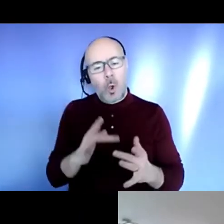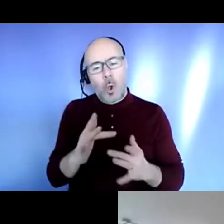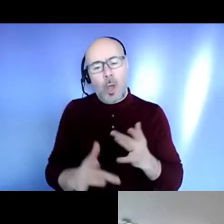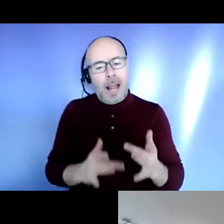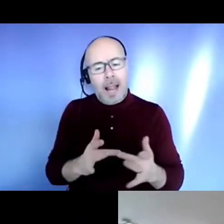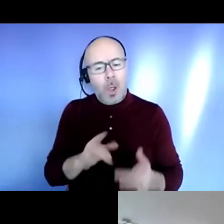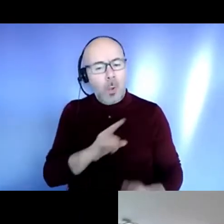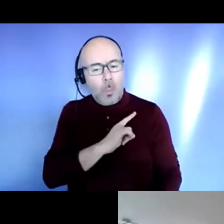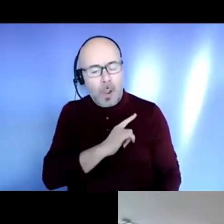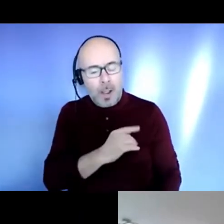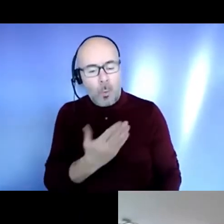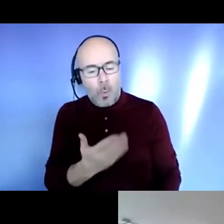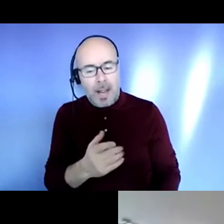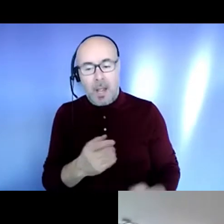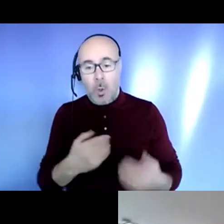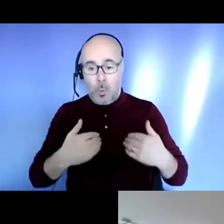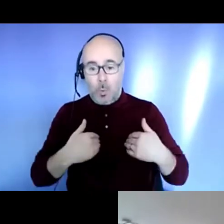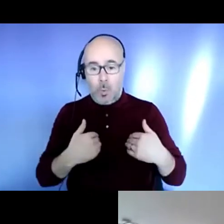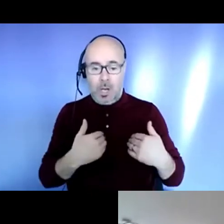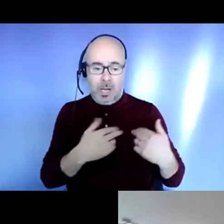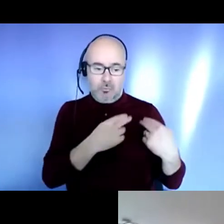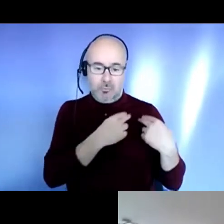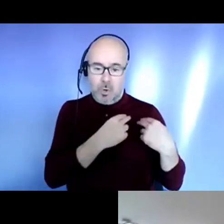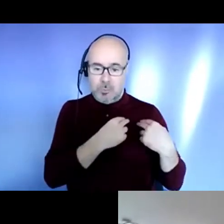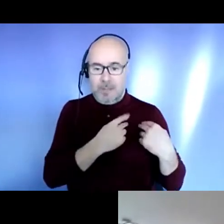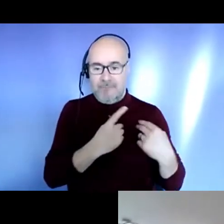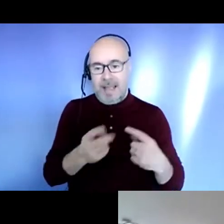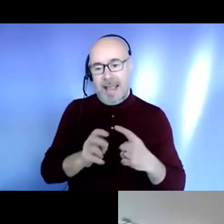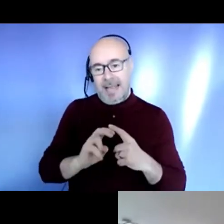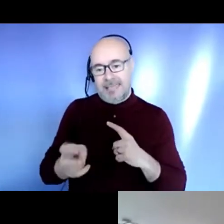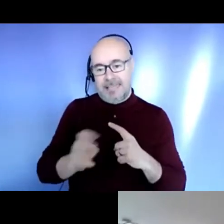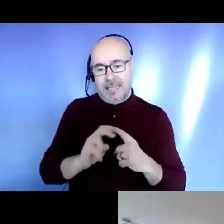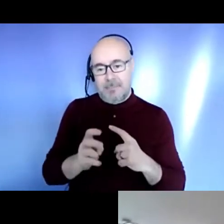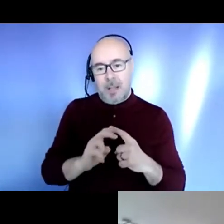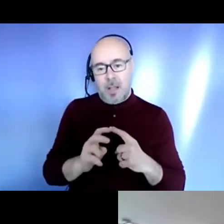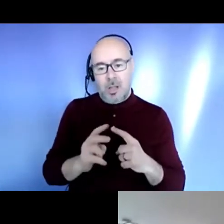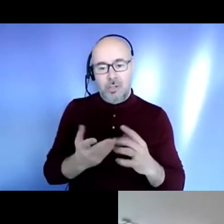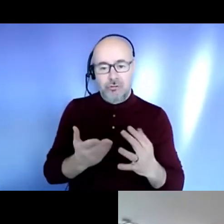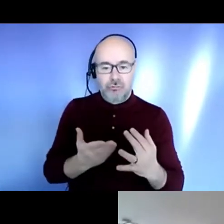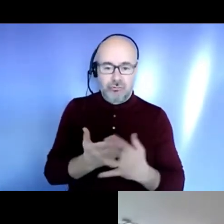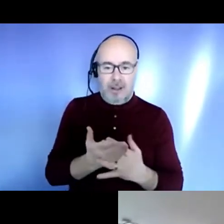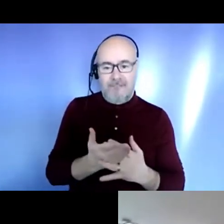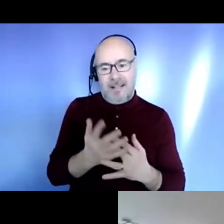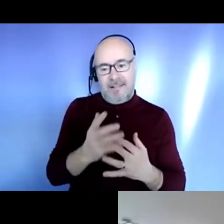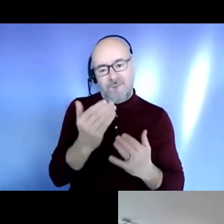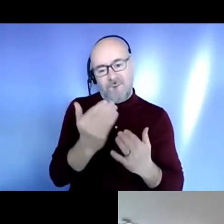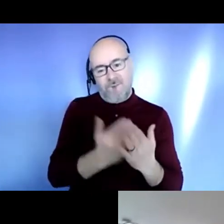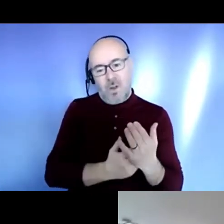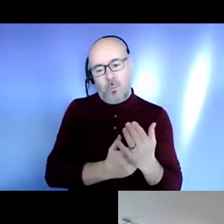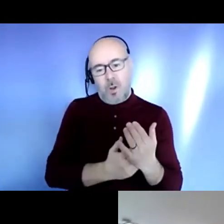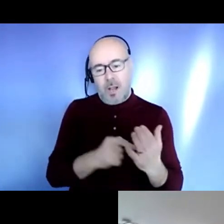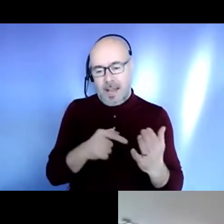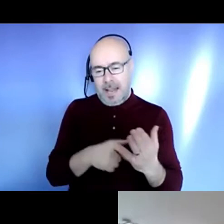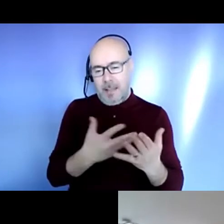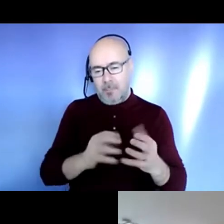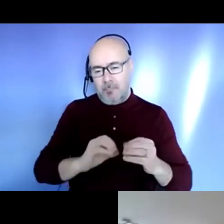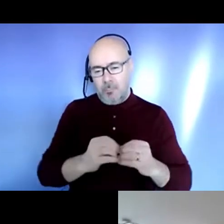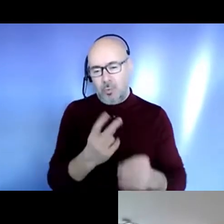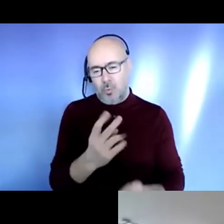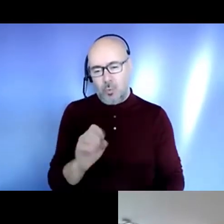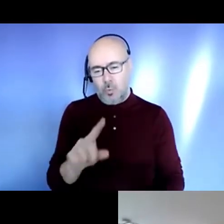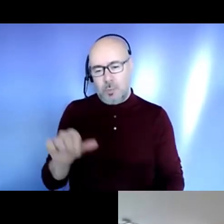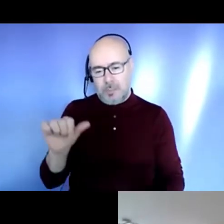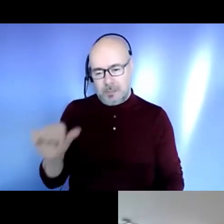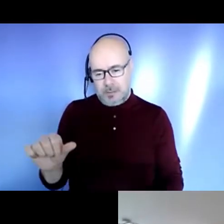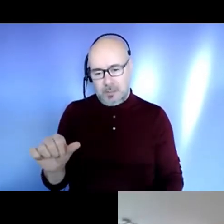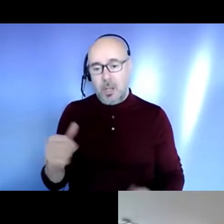the Accessible Travel Framework, which was published in 2016. It was co-produced by a wide range of organisations